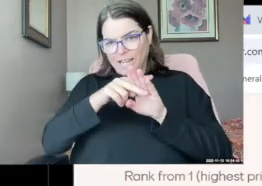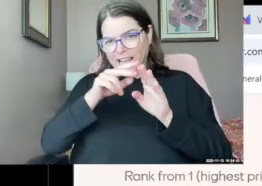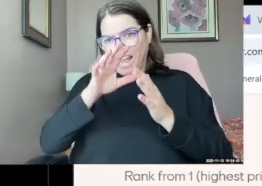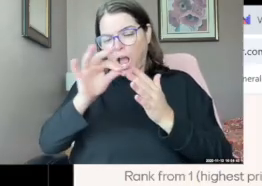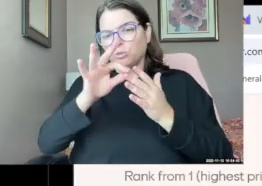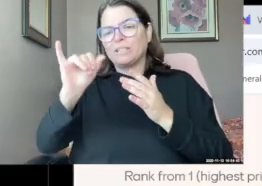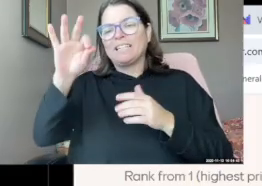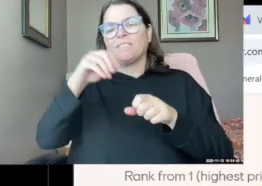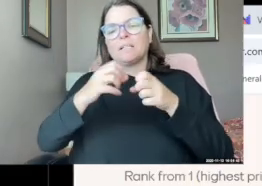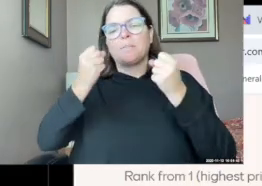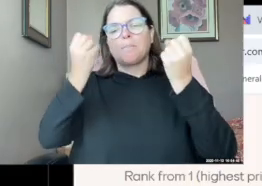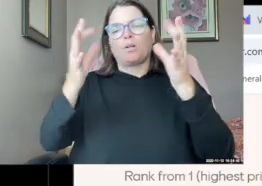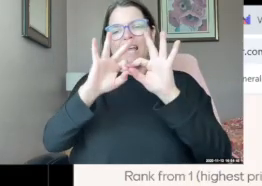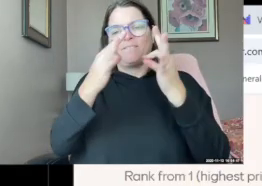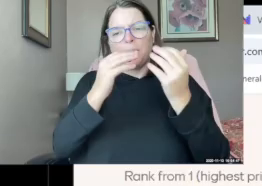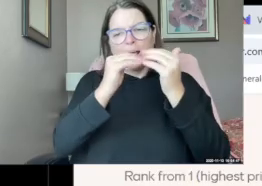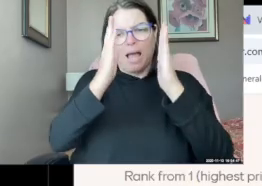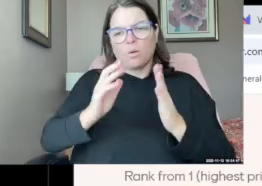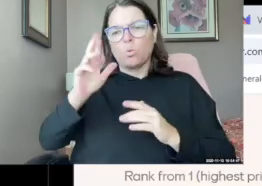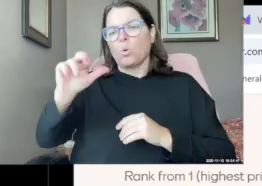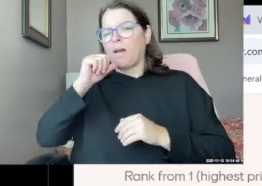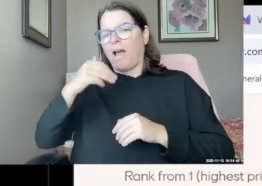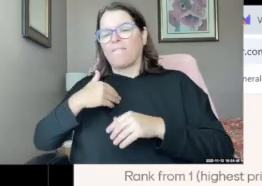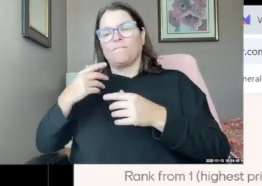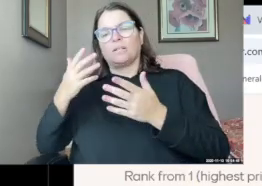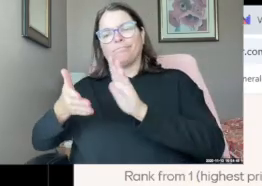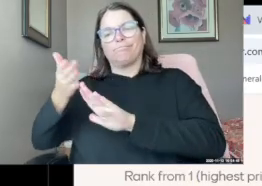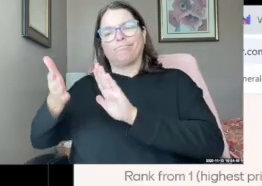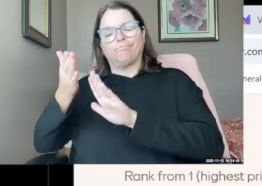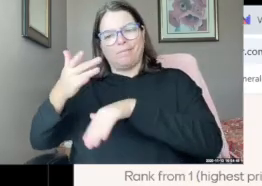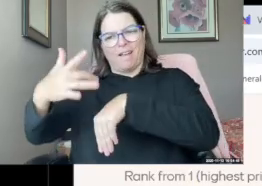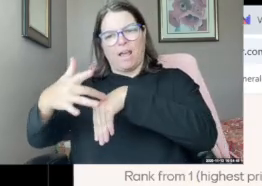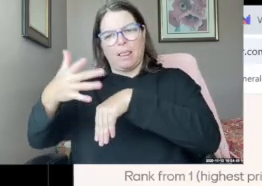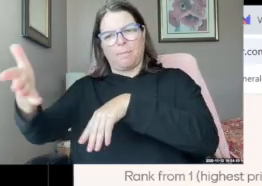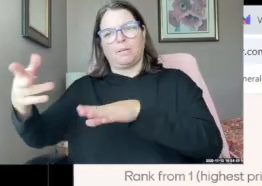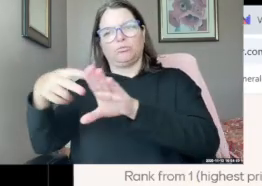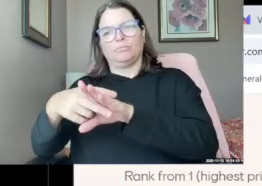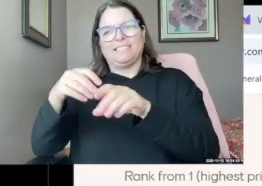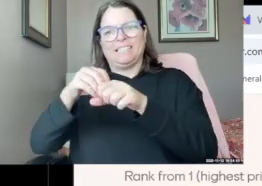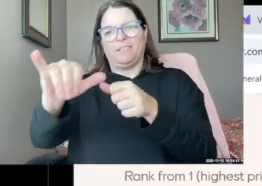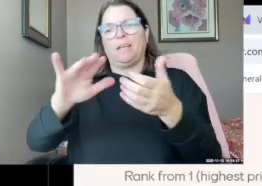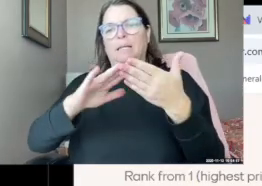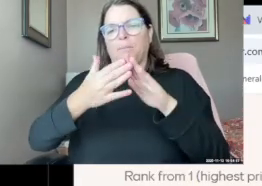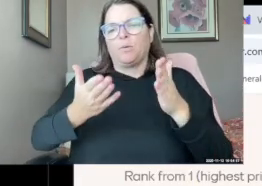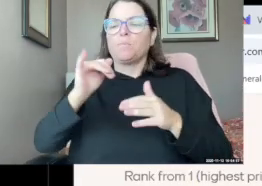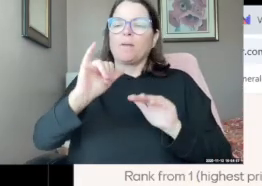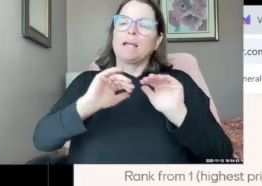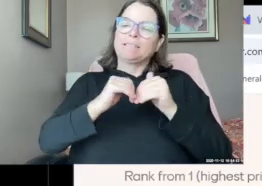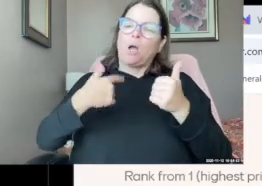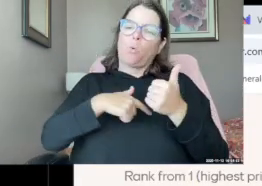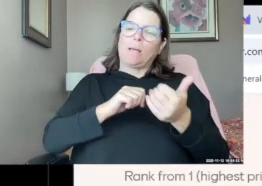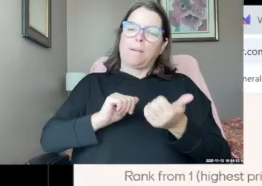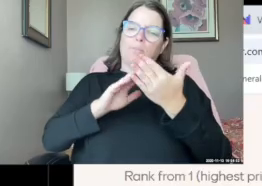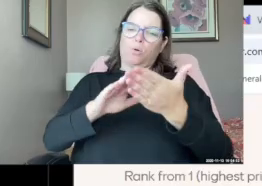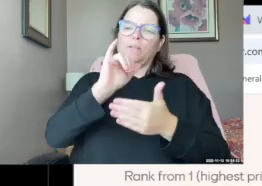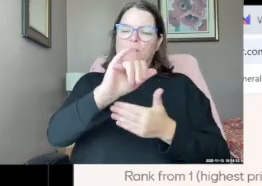same at home charging access if they're in multifamily housing or if they don't have working and available chargers